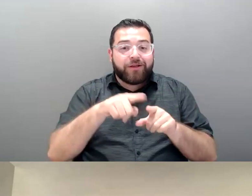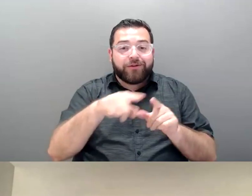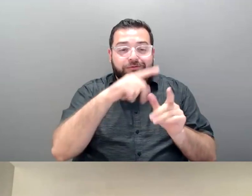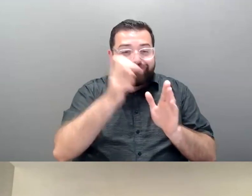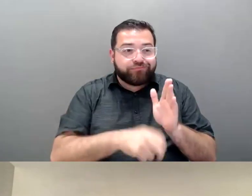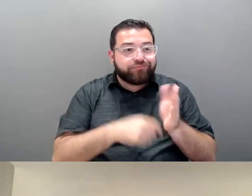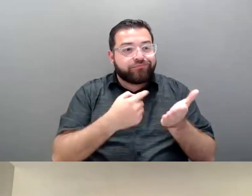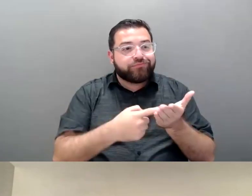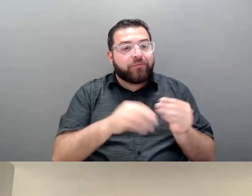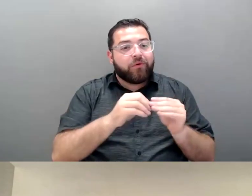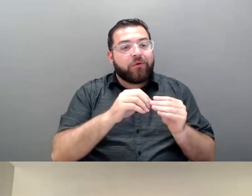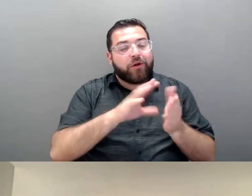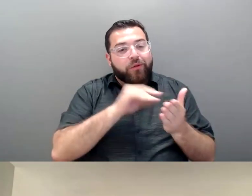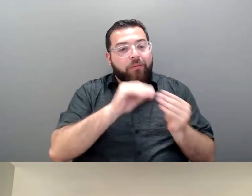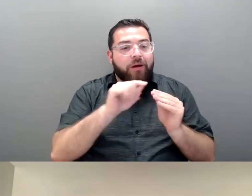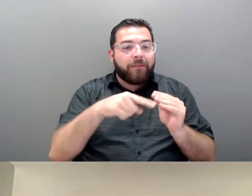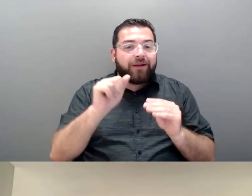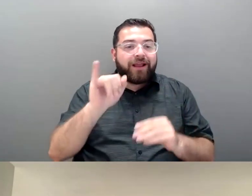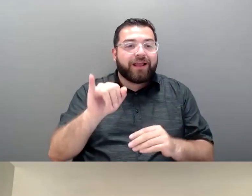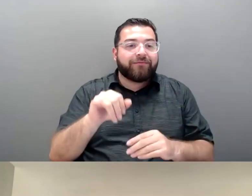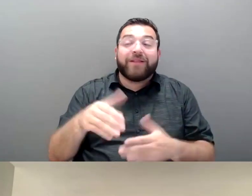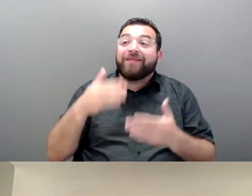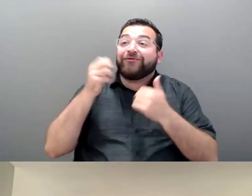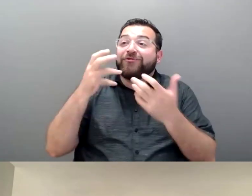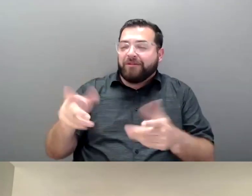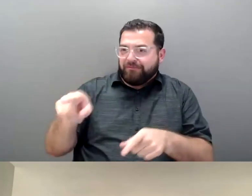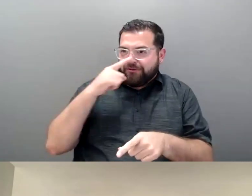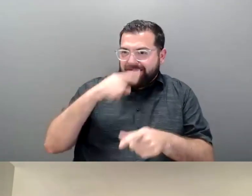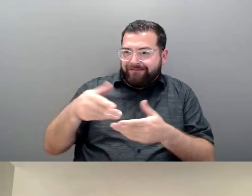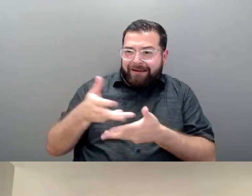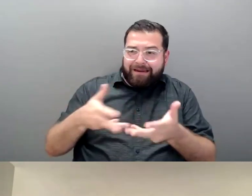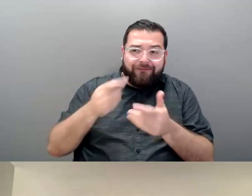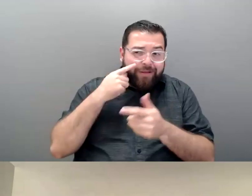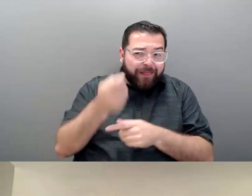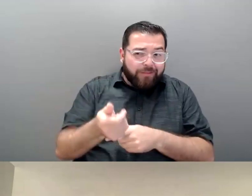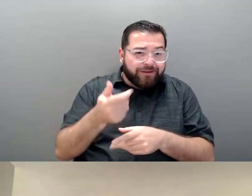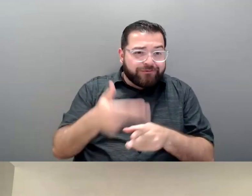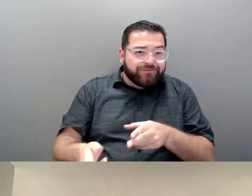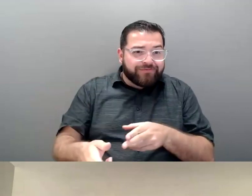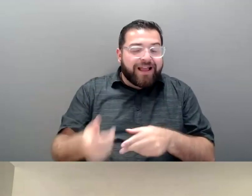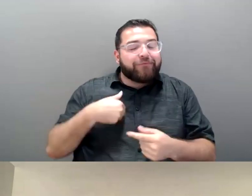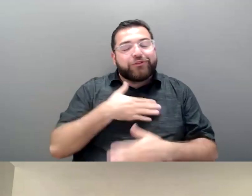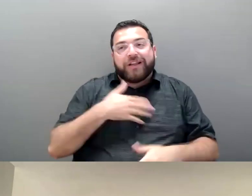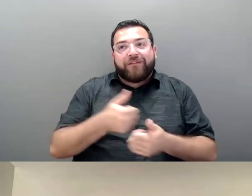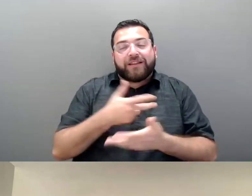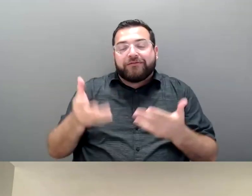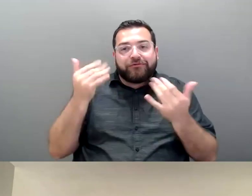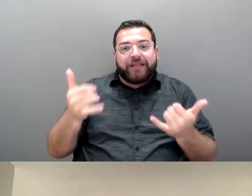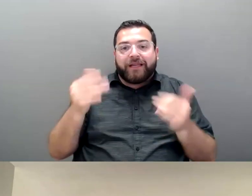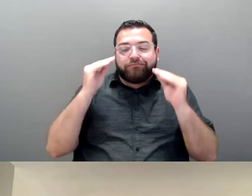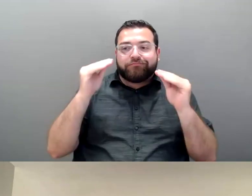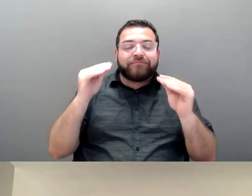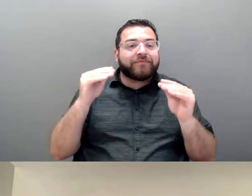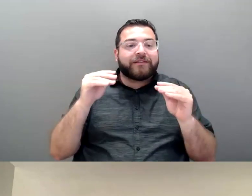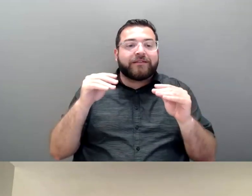AI. Oh, well, thank you so much. Can you hang out for a second, Julie? Yeah, absolutely. Okay. Yeah. I appreciate you so much, and this